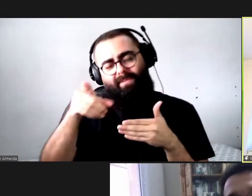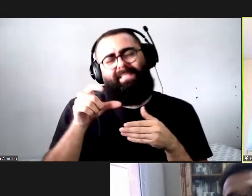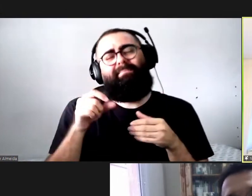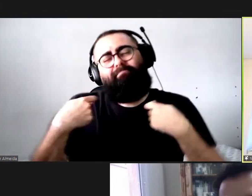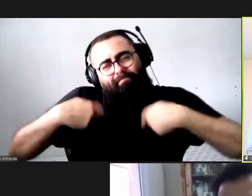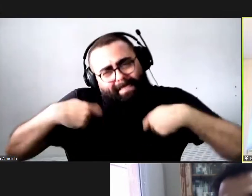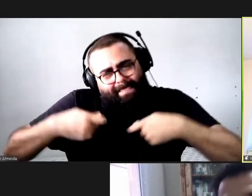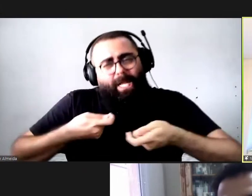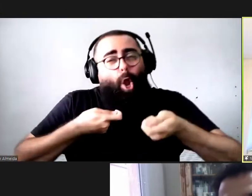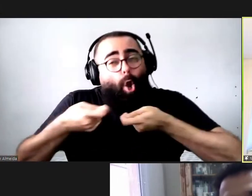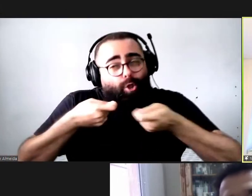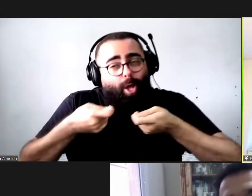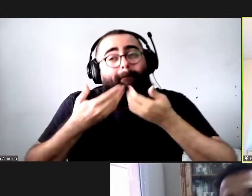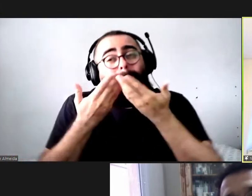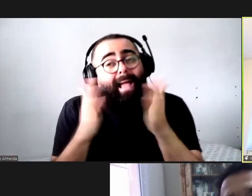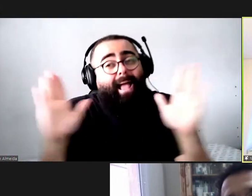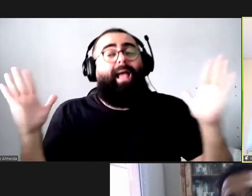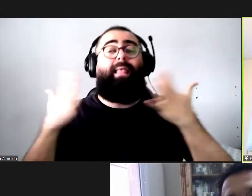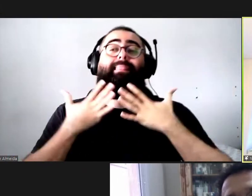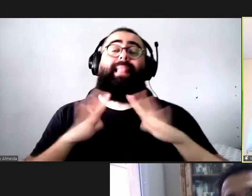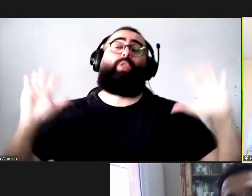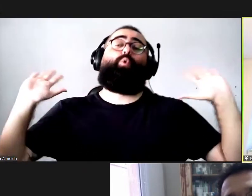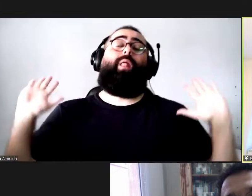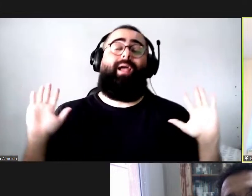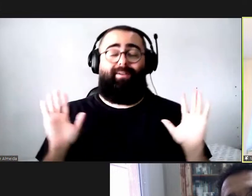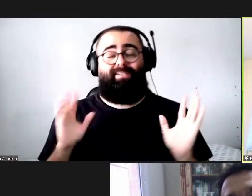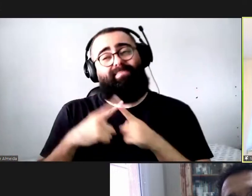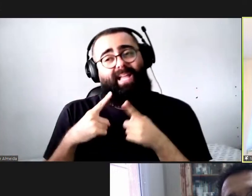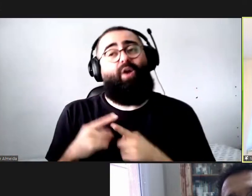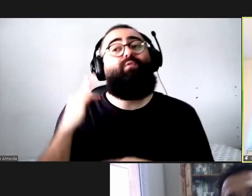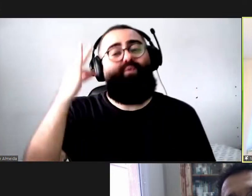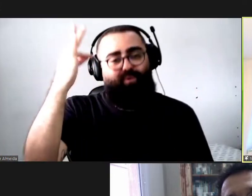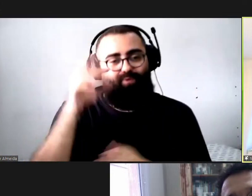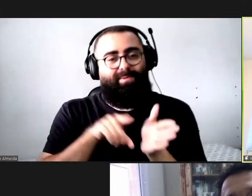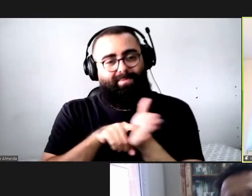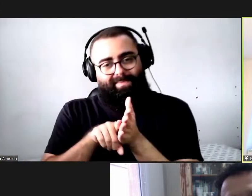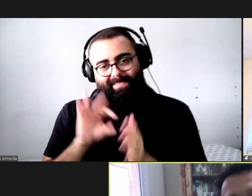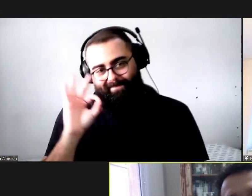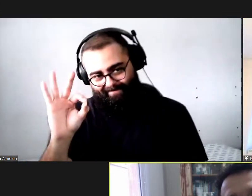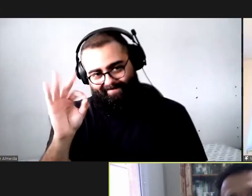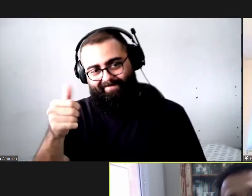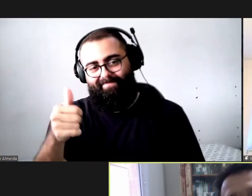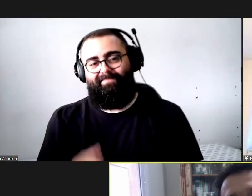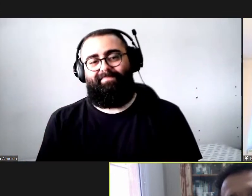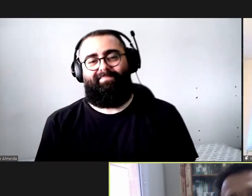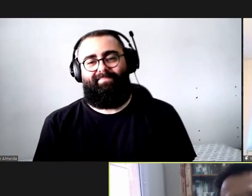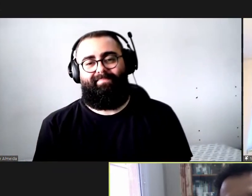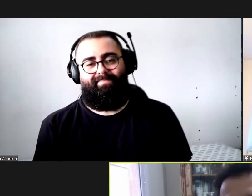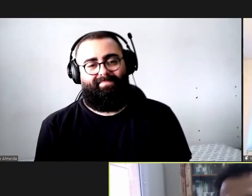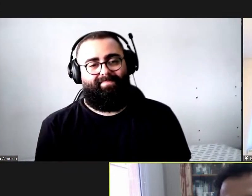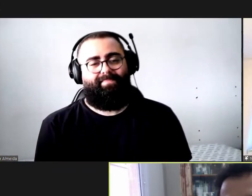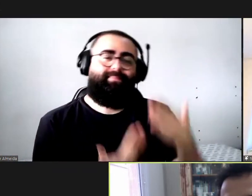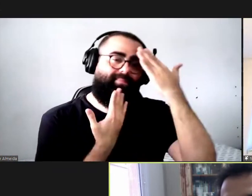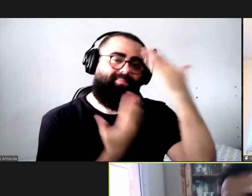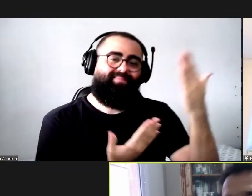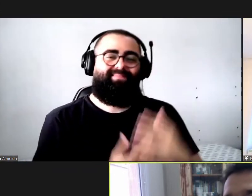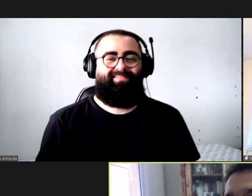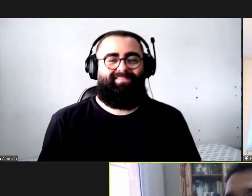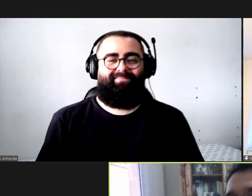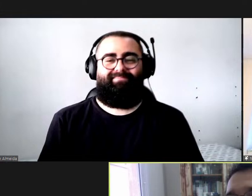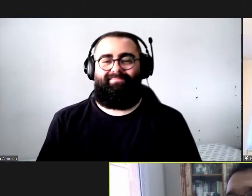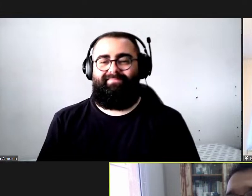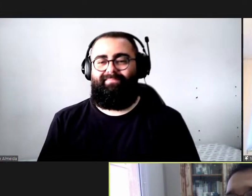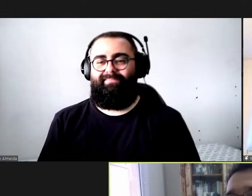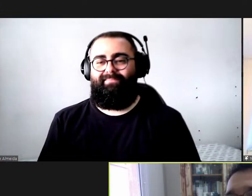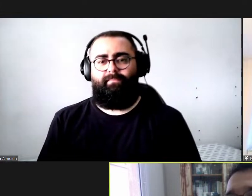with spontaneous gesture would be a good direction to go in. Mm-hmm. Thank you so much. Sure. I think you